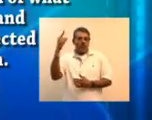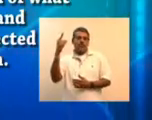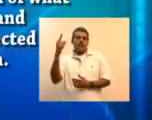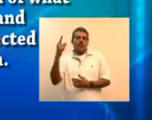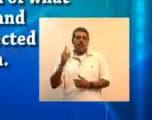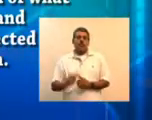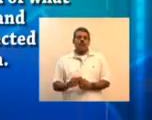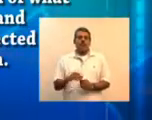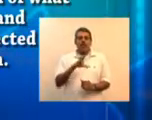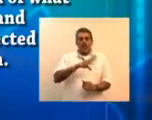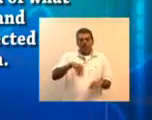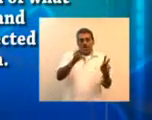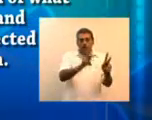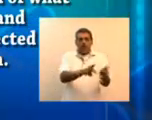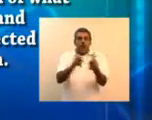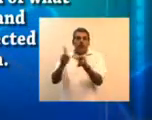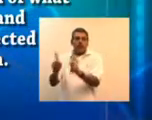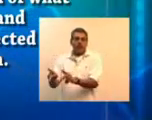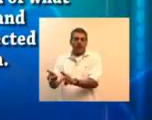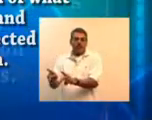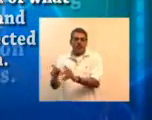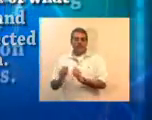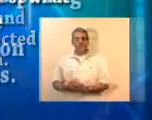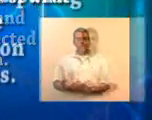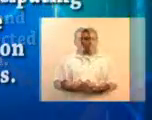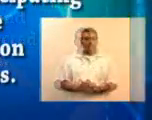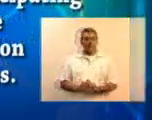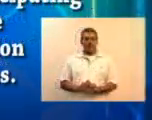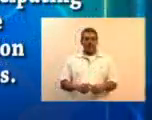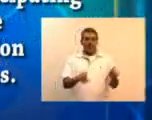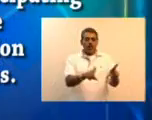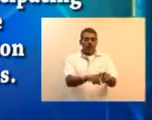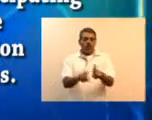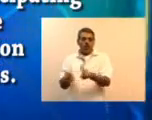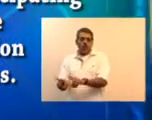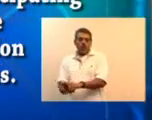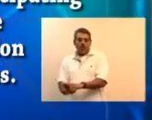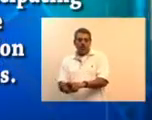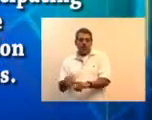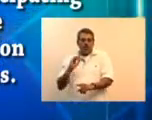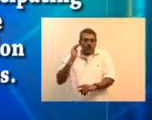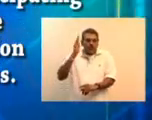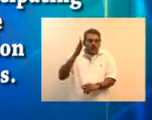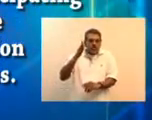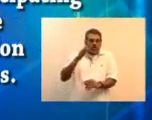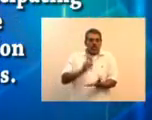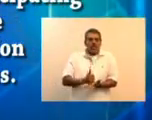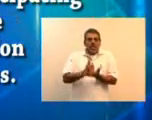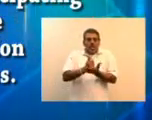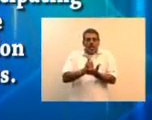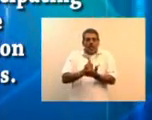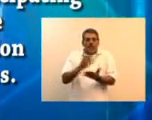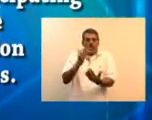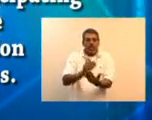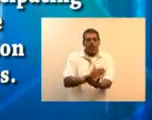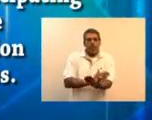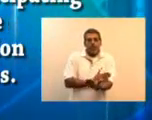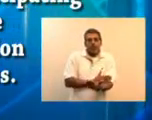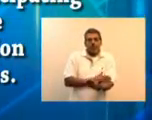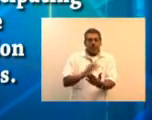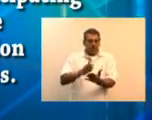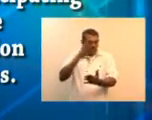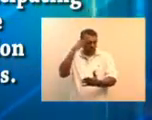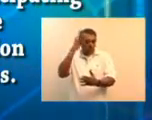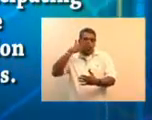to expect and what is expected of them. The aim is to help such persons to be better prepared for